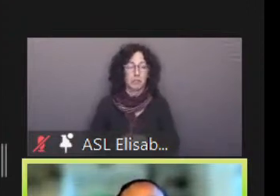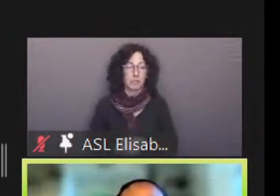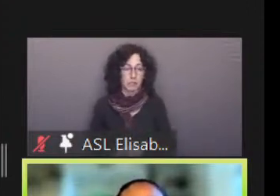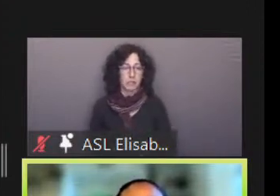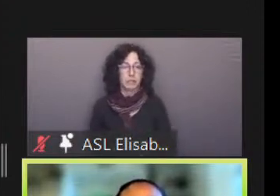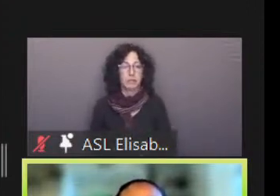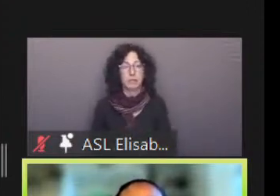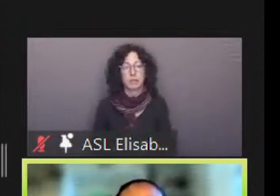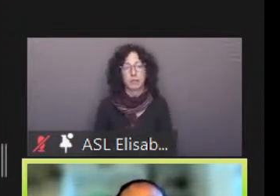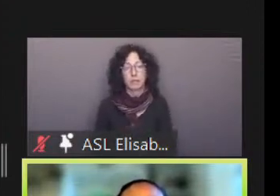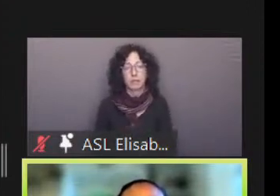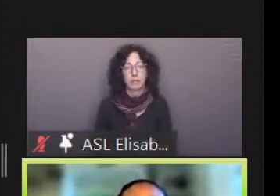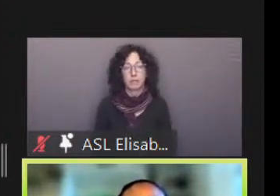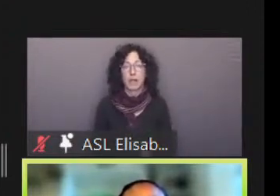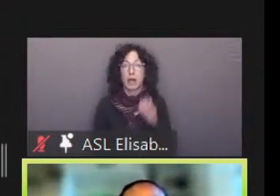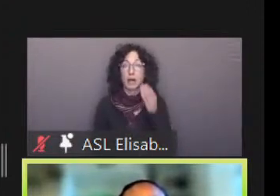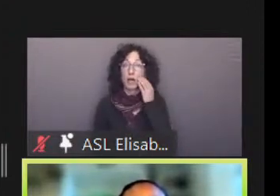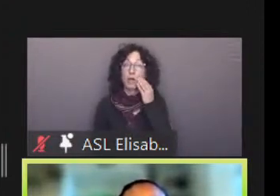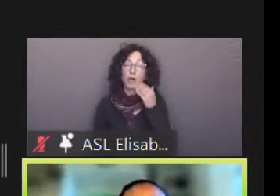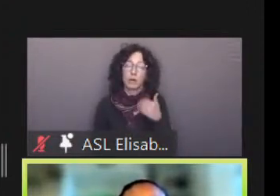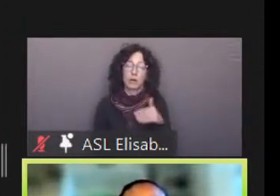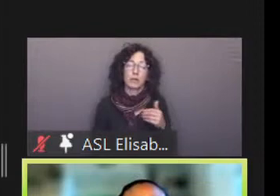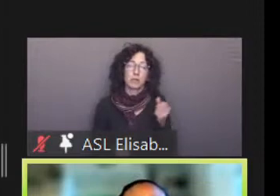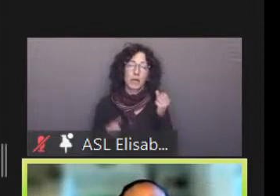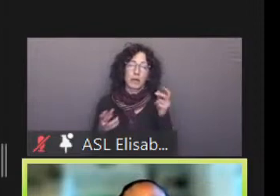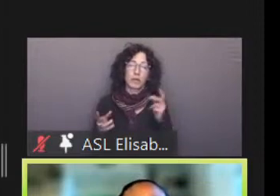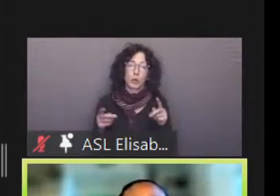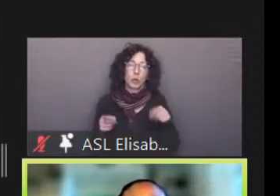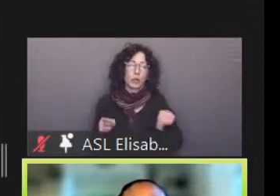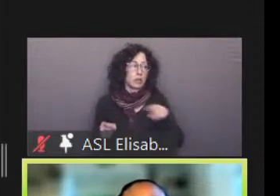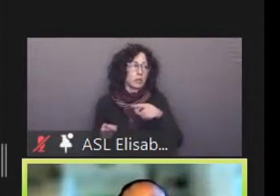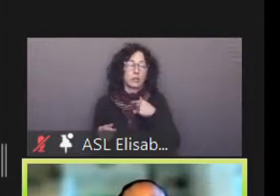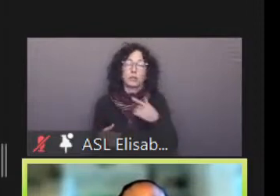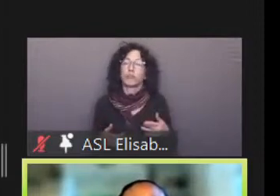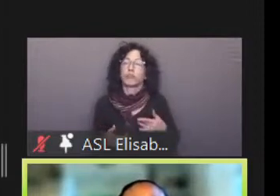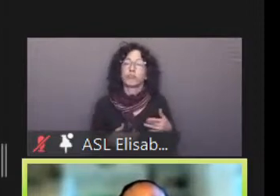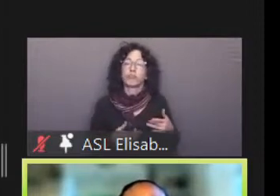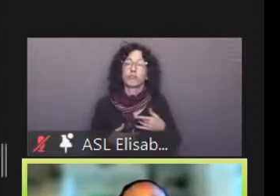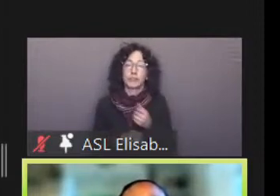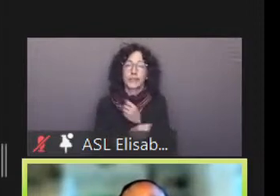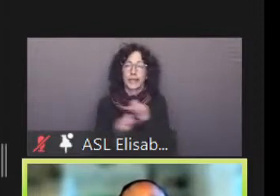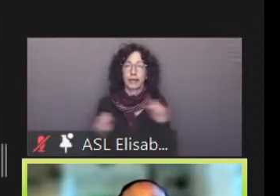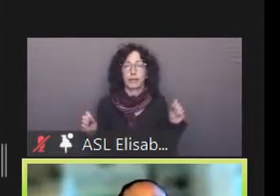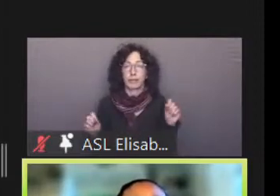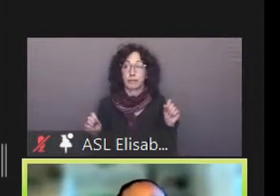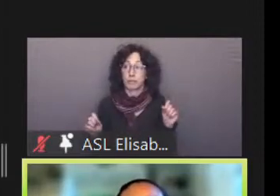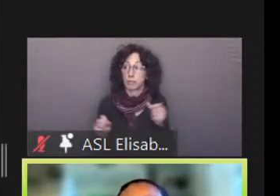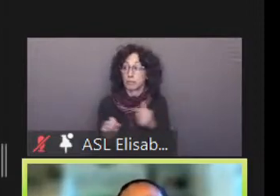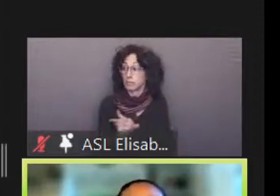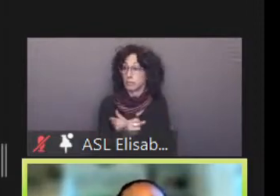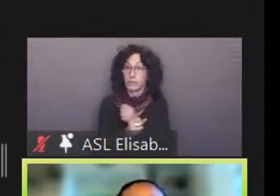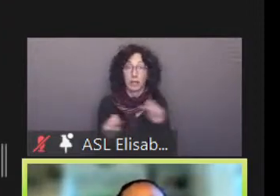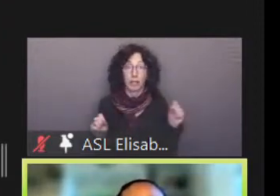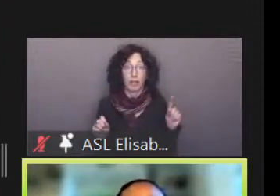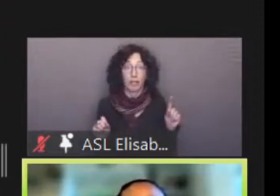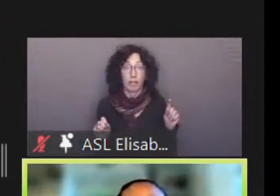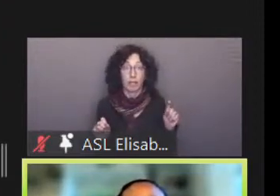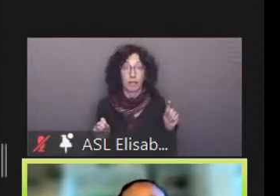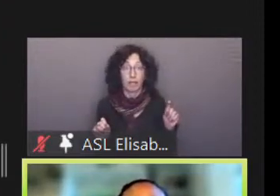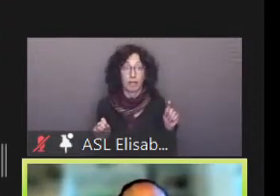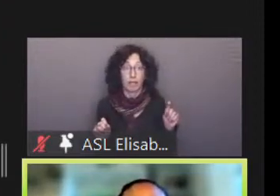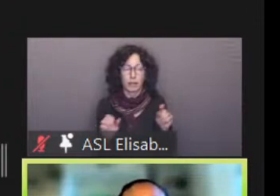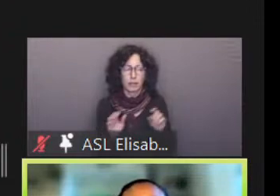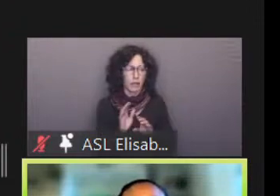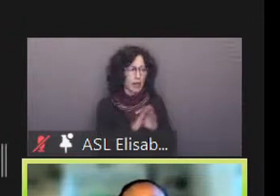I know a lot of you have concerns about safety. So the main question around, is the vaccine safe or was it developed